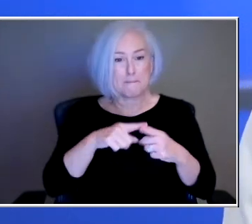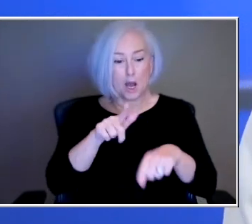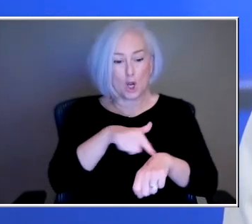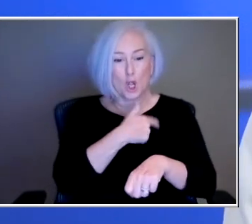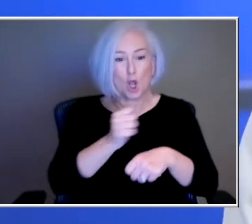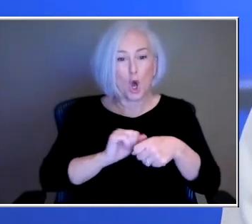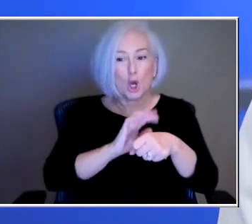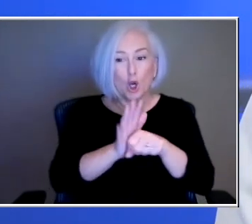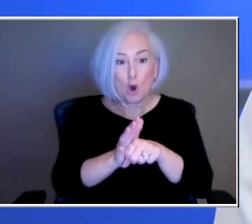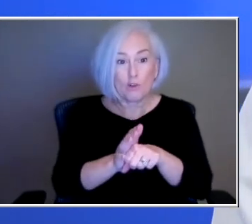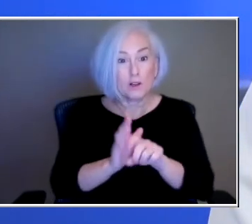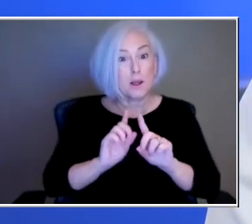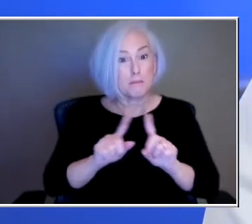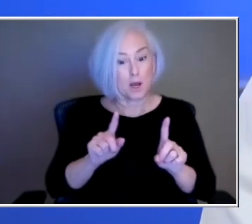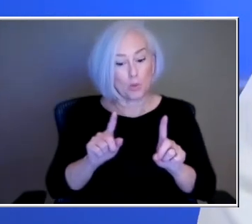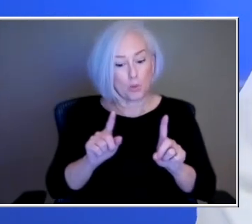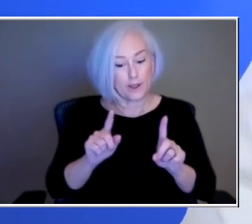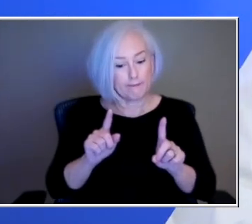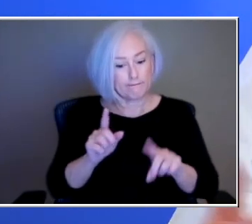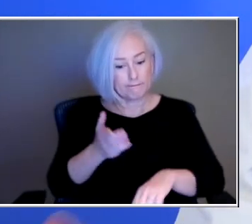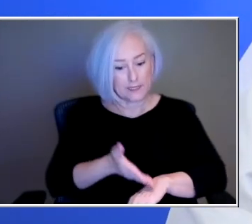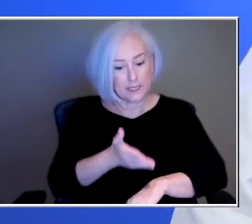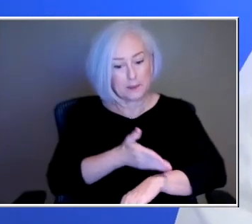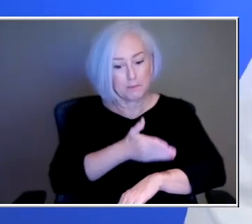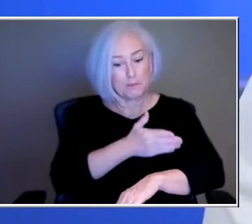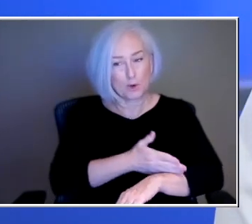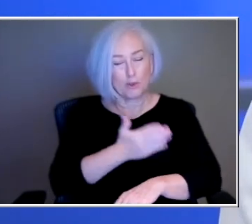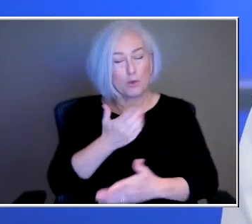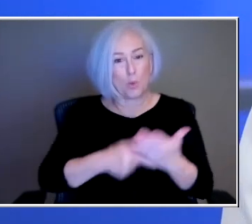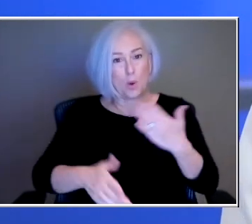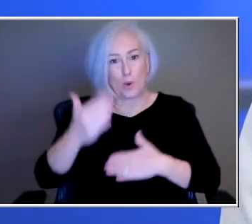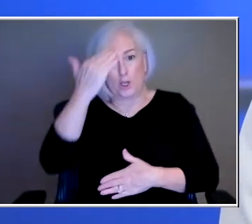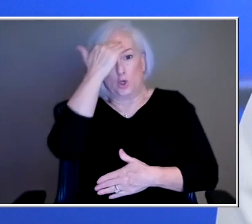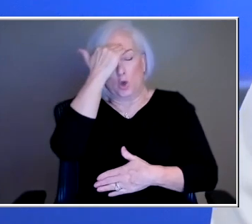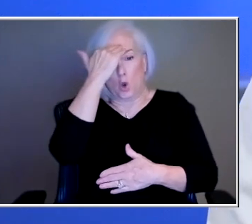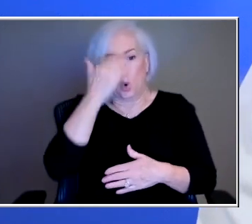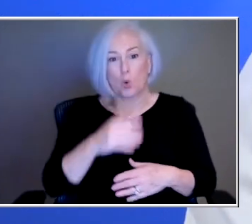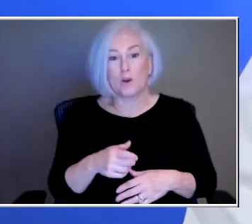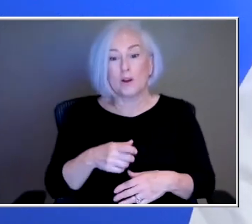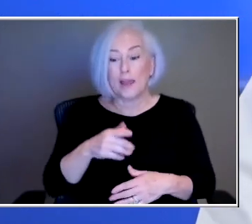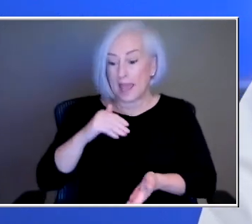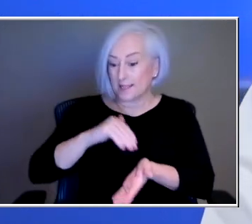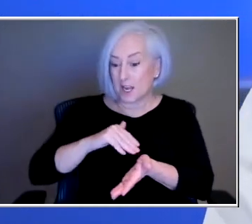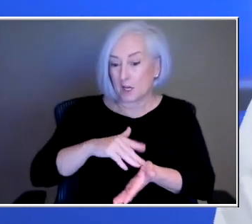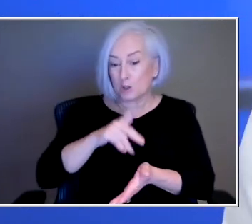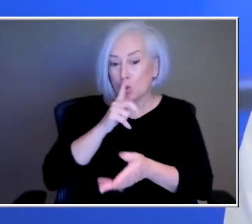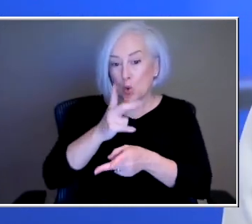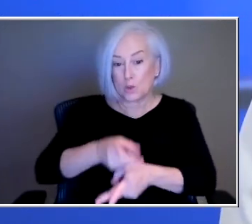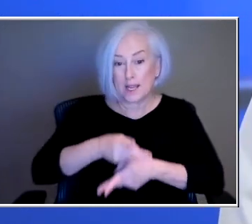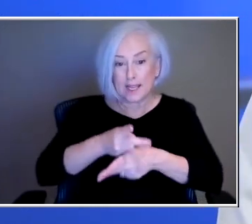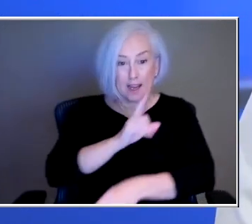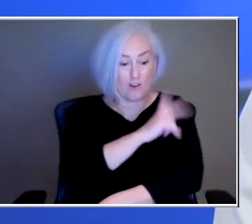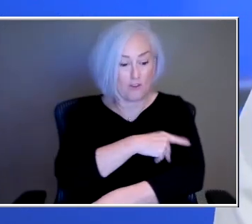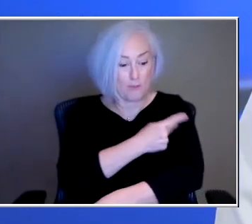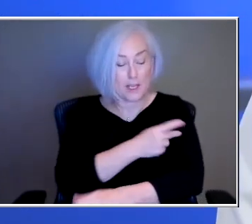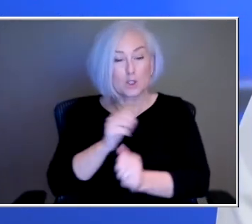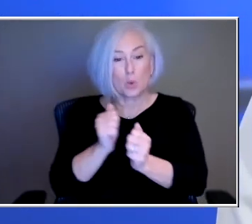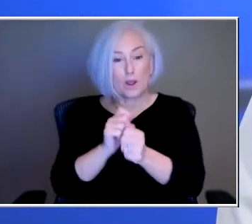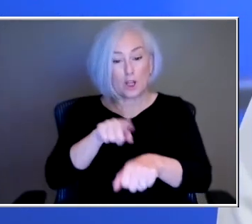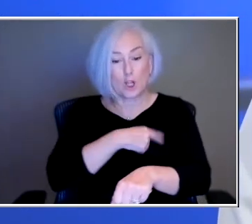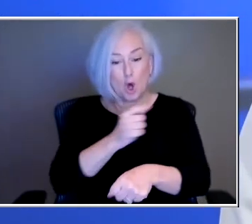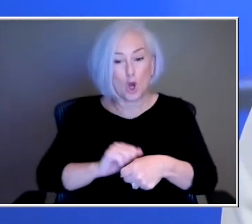who's suffering from long COVID, or anybody who's treating patients with long COVID, it's slower than we would like. But I do think we have a pretty